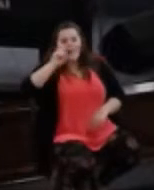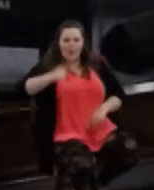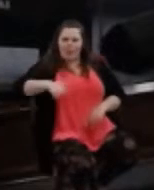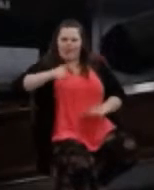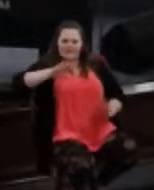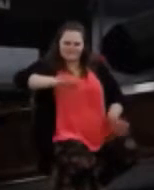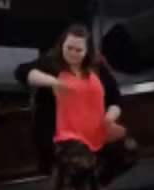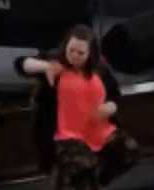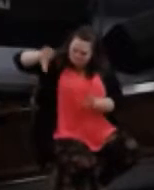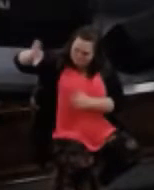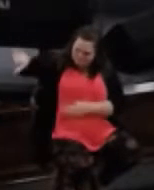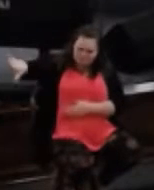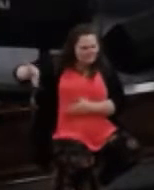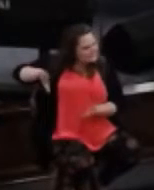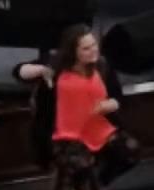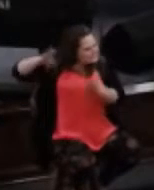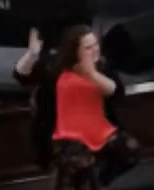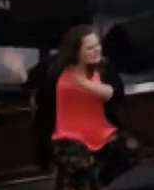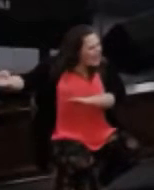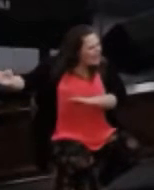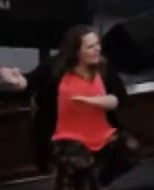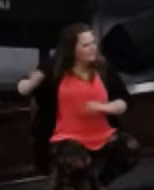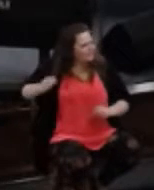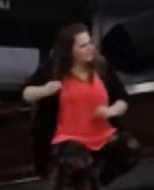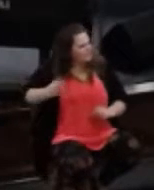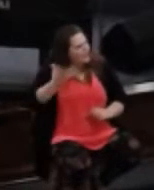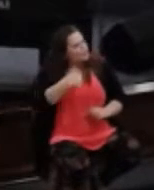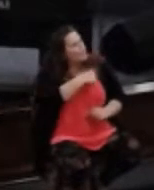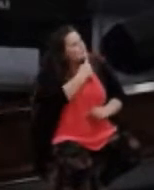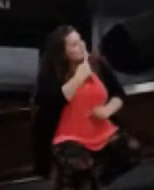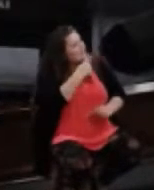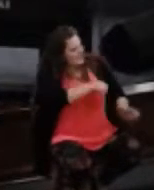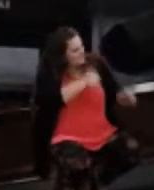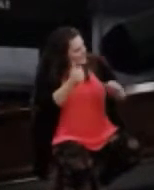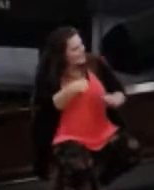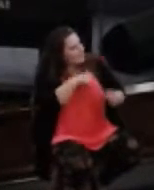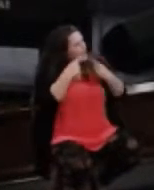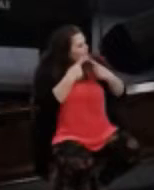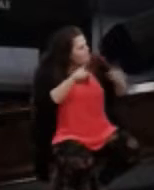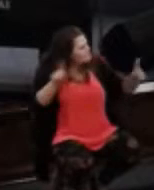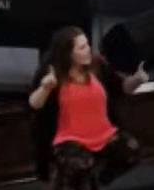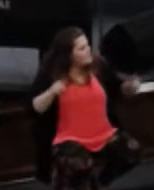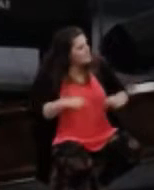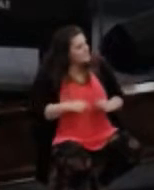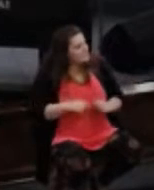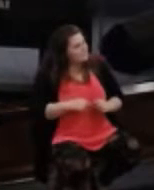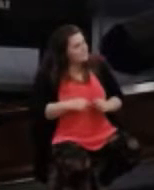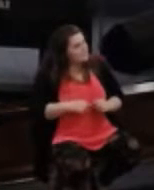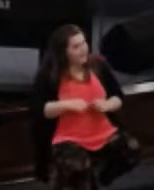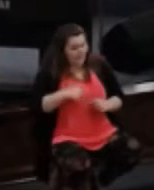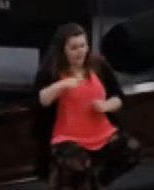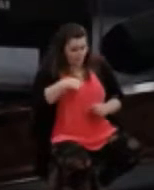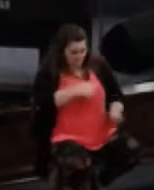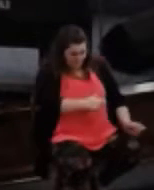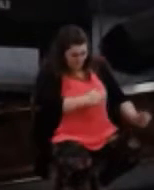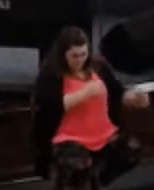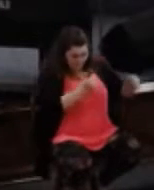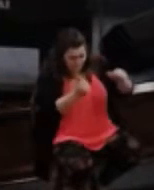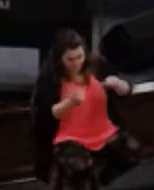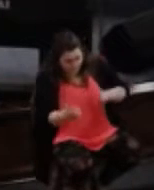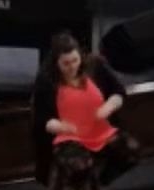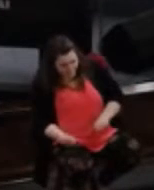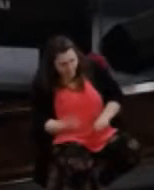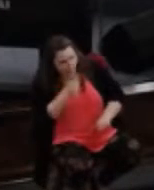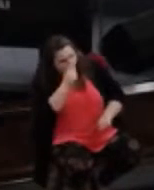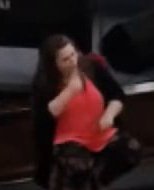life. That's what we're saying in baptism. And we're alive. We rise